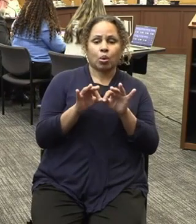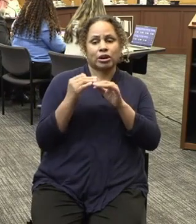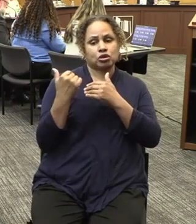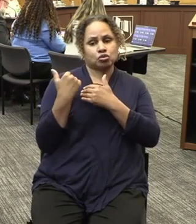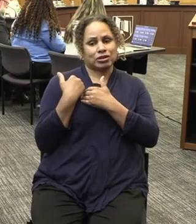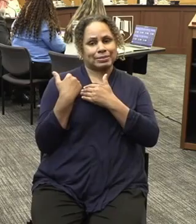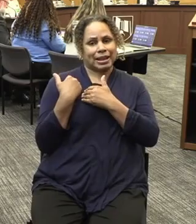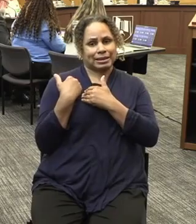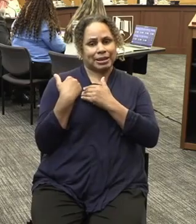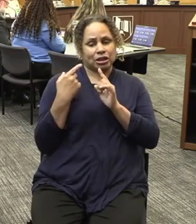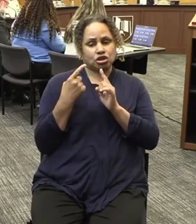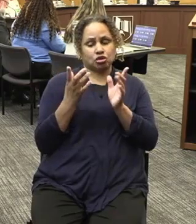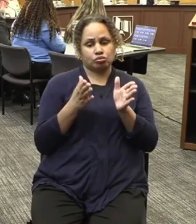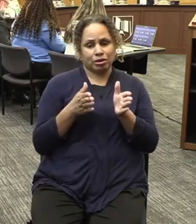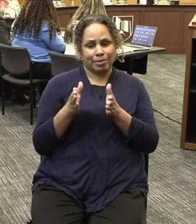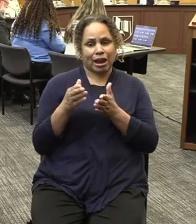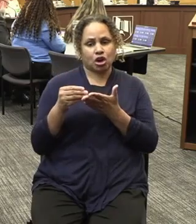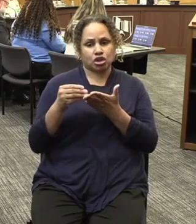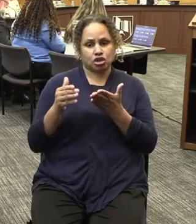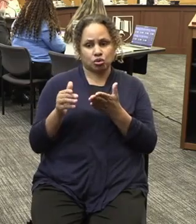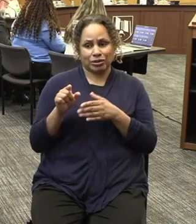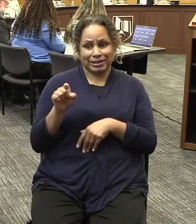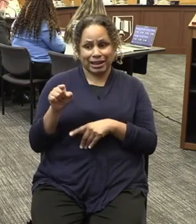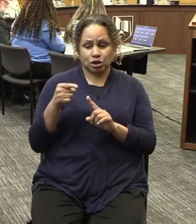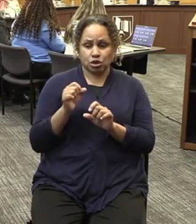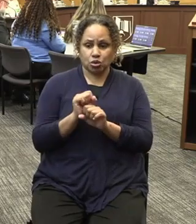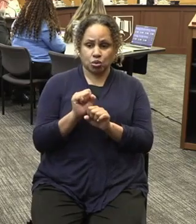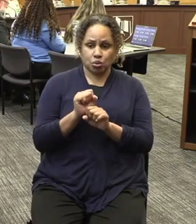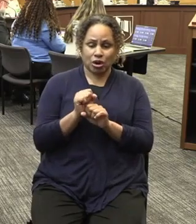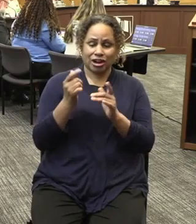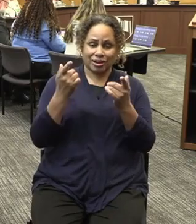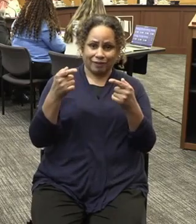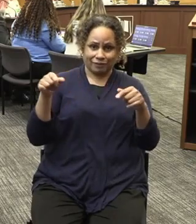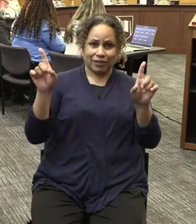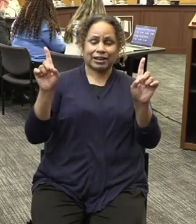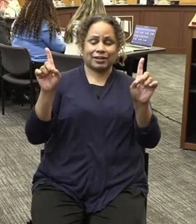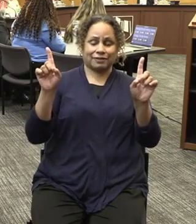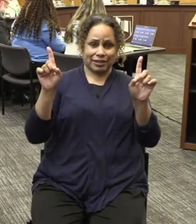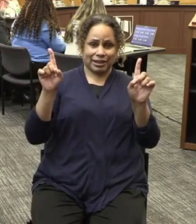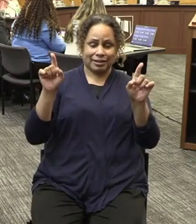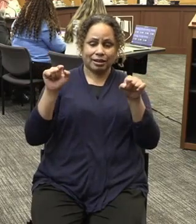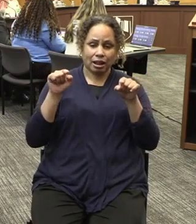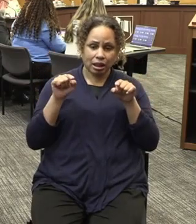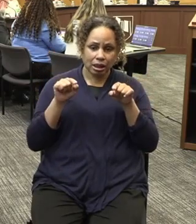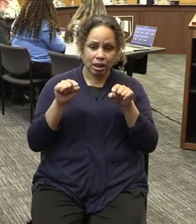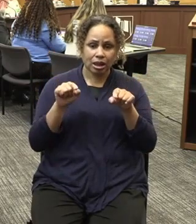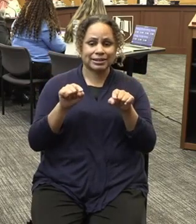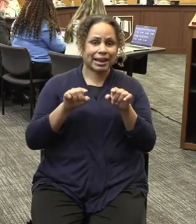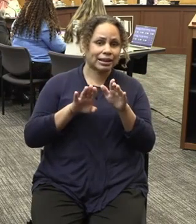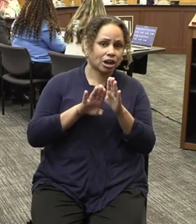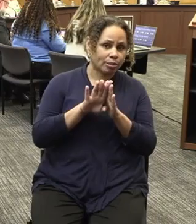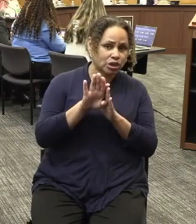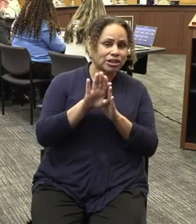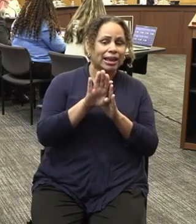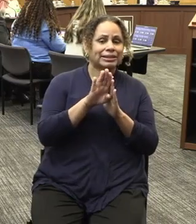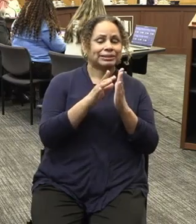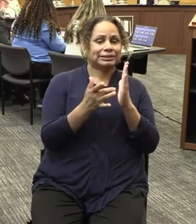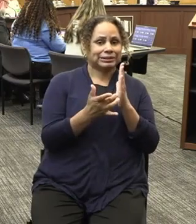responsibility to prepare students to work effectively alongside emerging